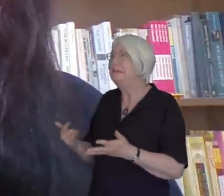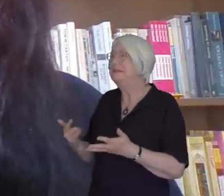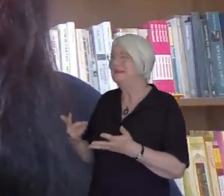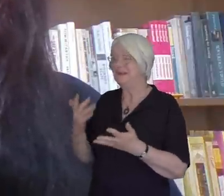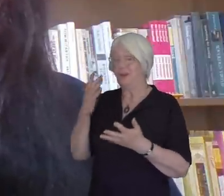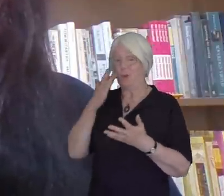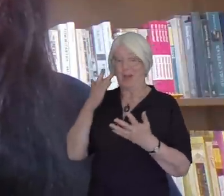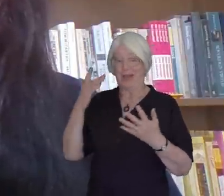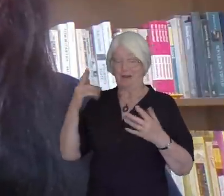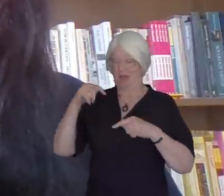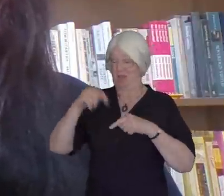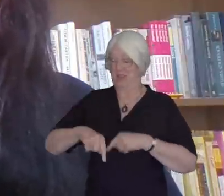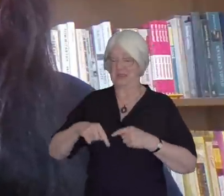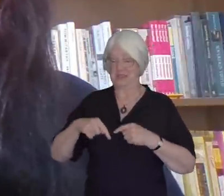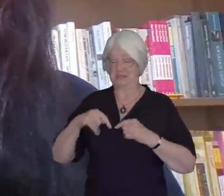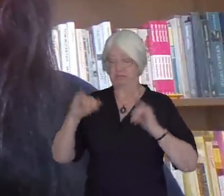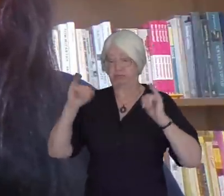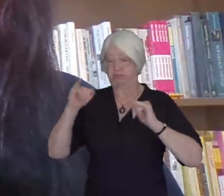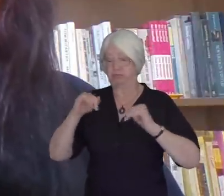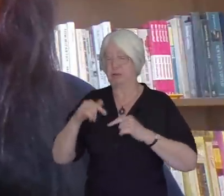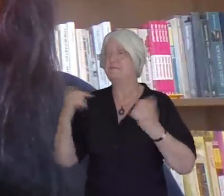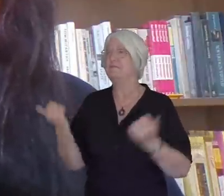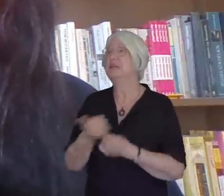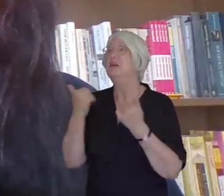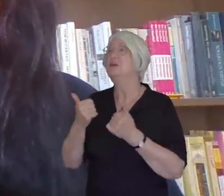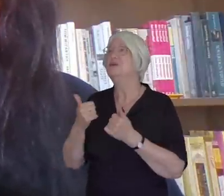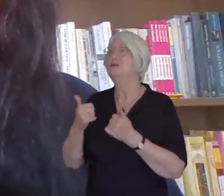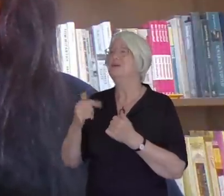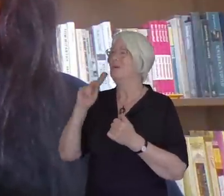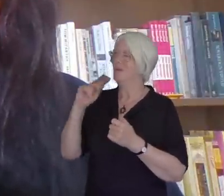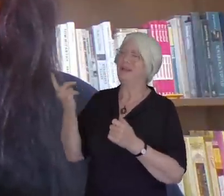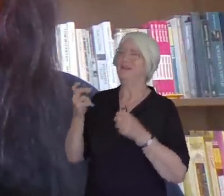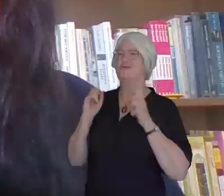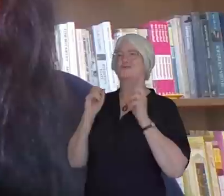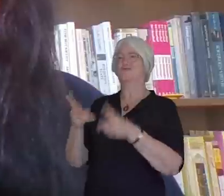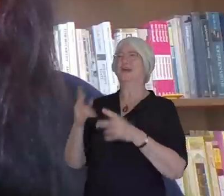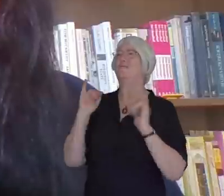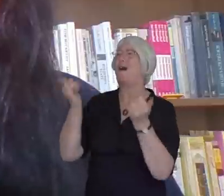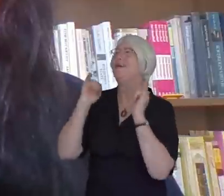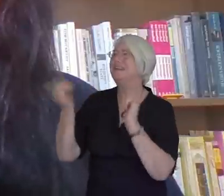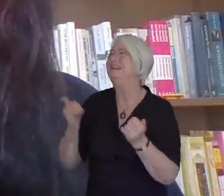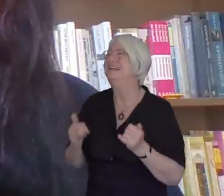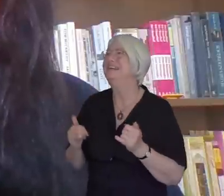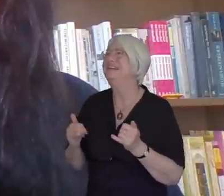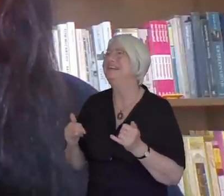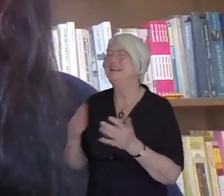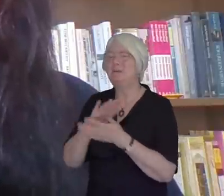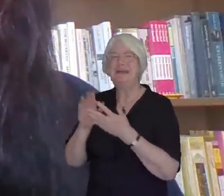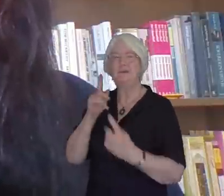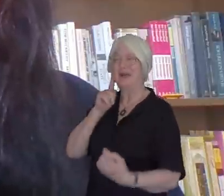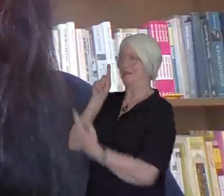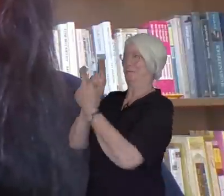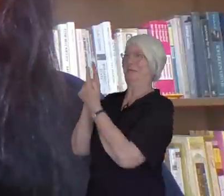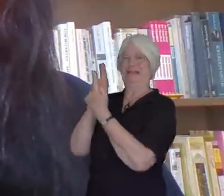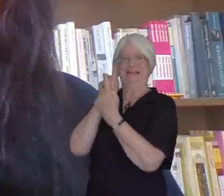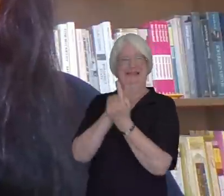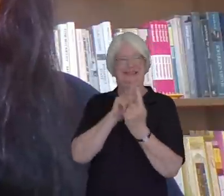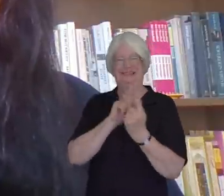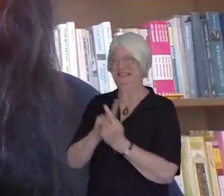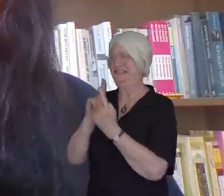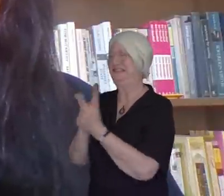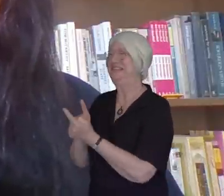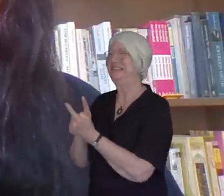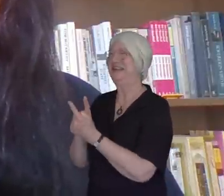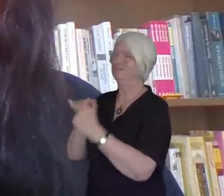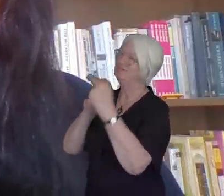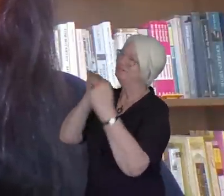planning a street party when this is all over, where over music and fun and food, we'll foster even stronger bonds and be able to look each other